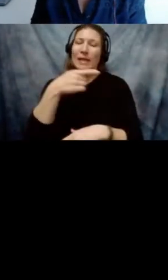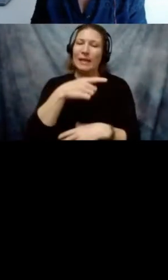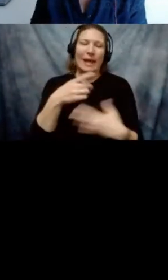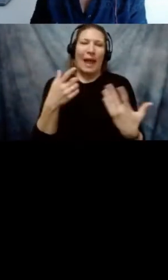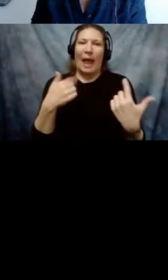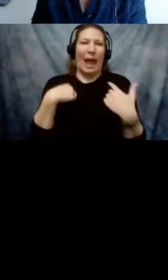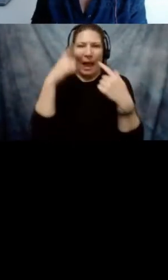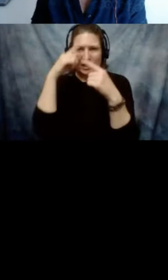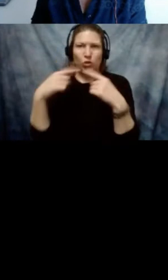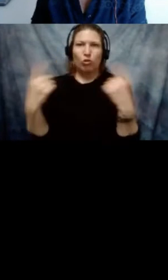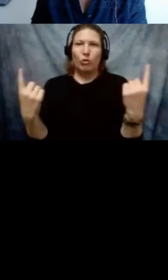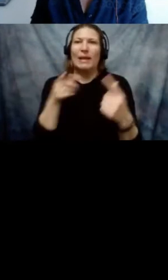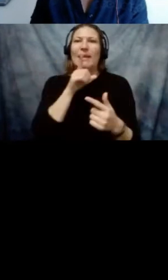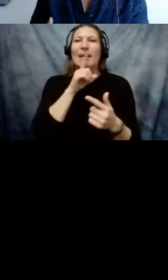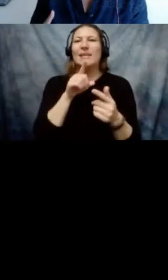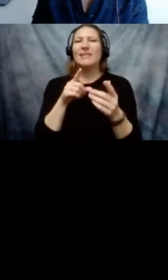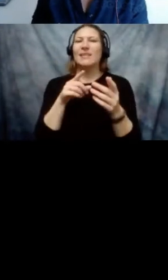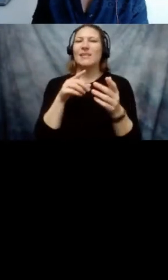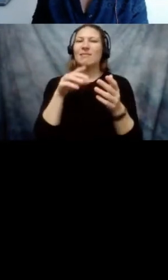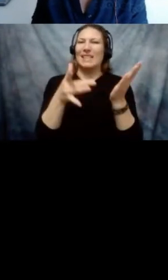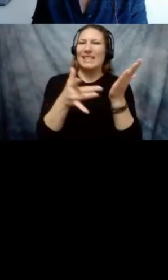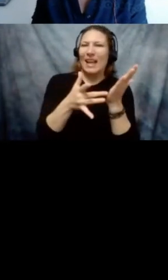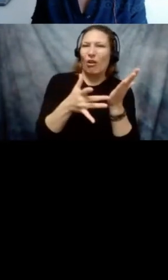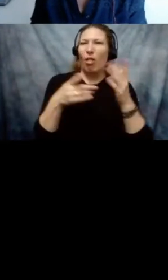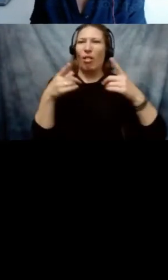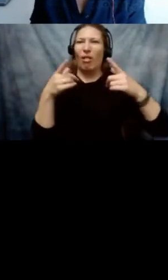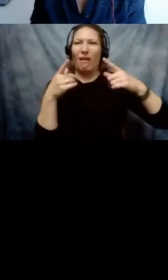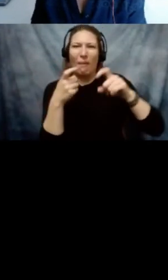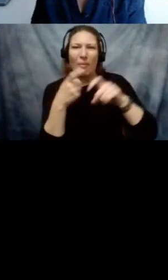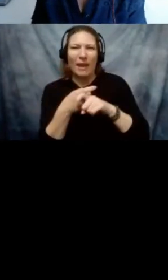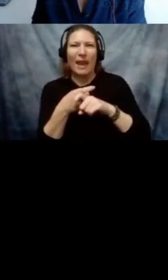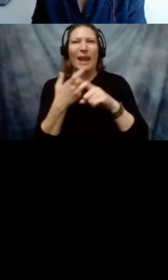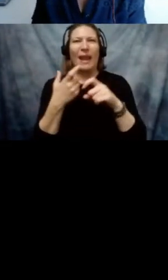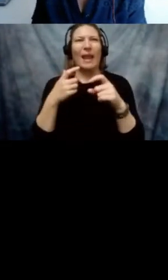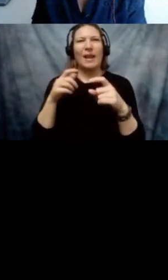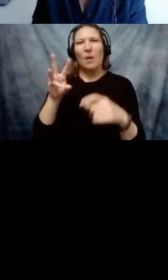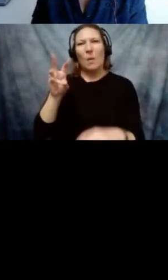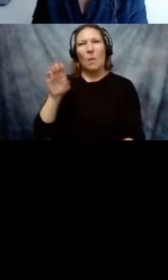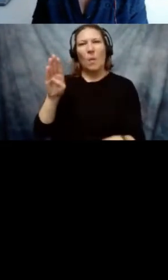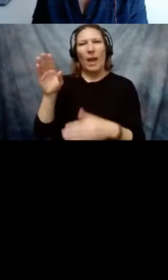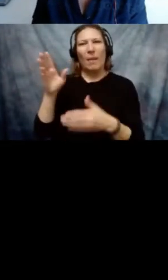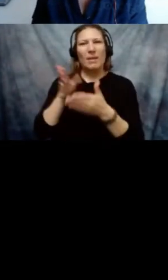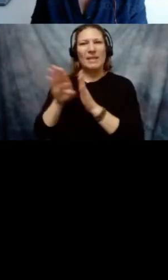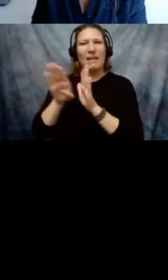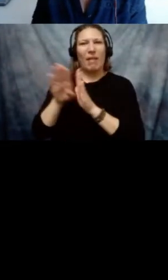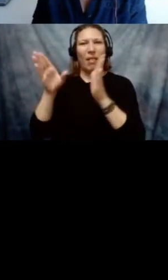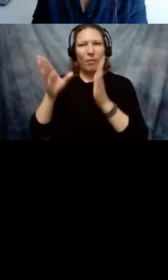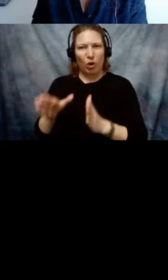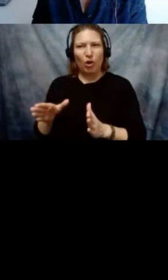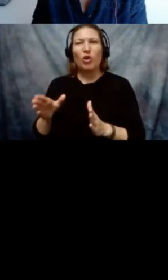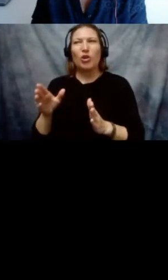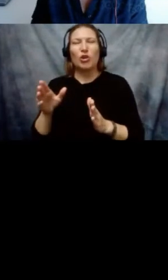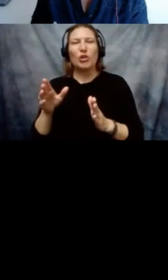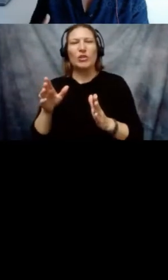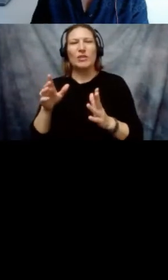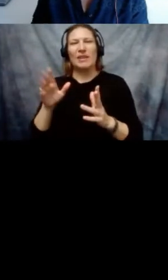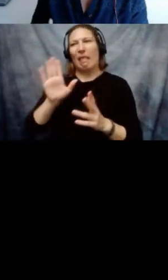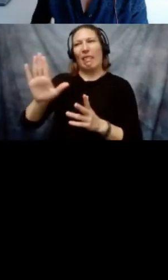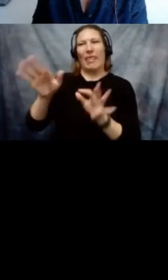very difficult for the majority of e-learning professionals to understand, which leads far too many people to give up